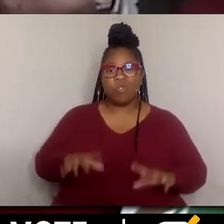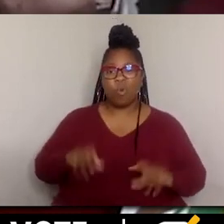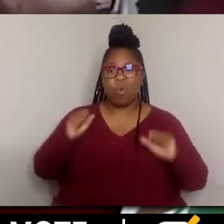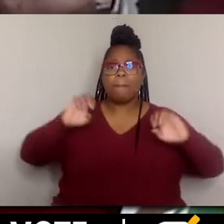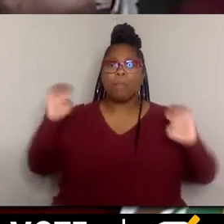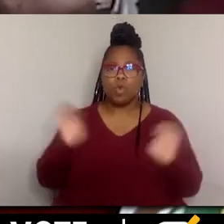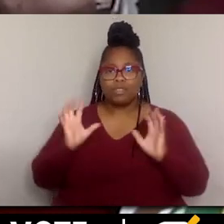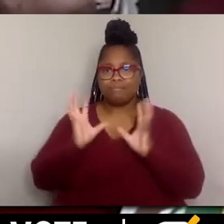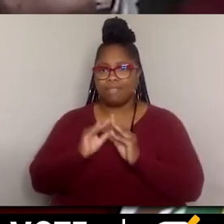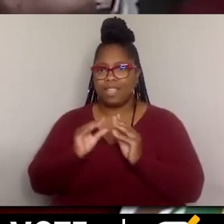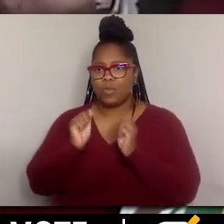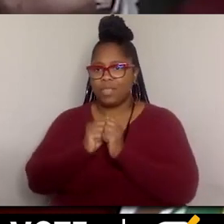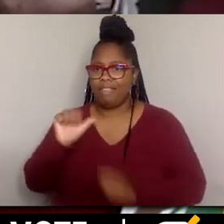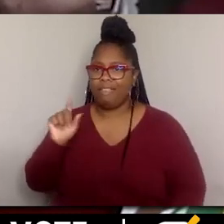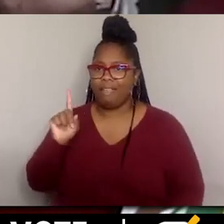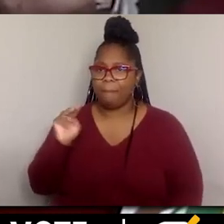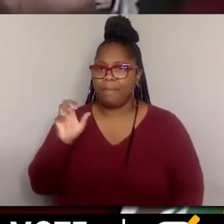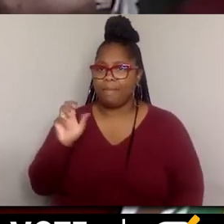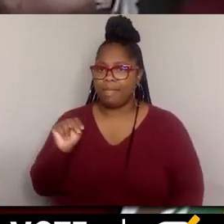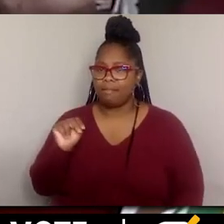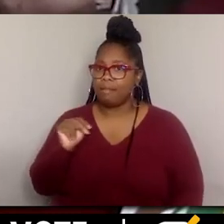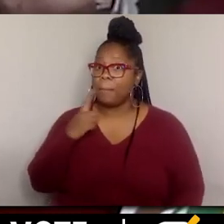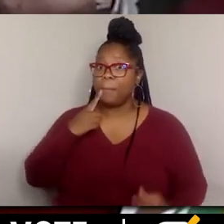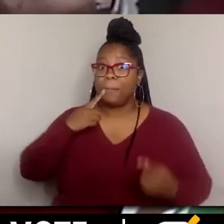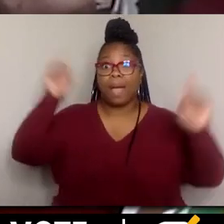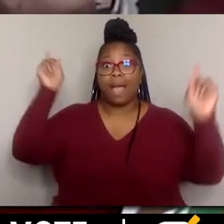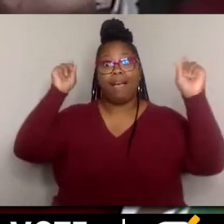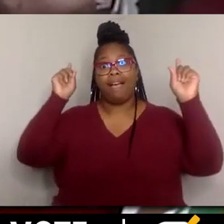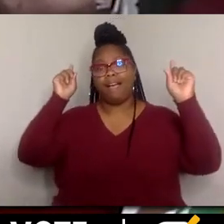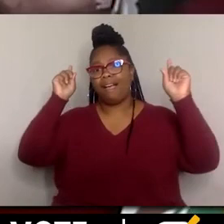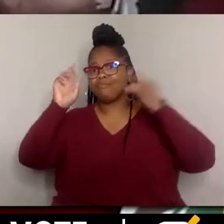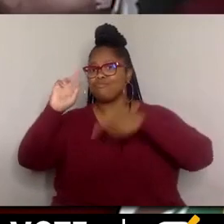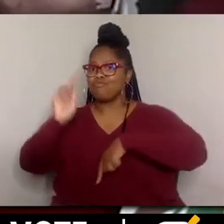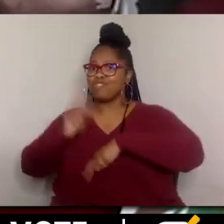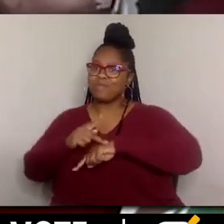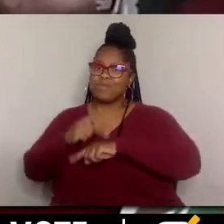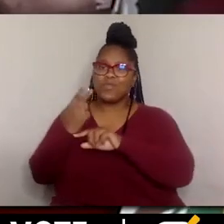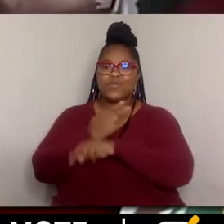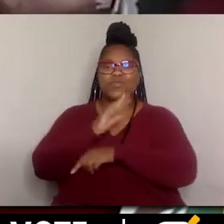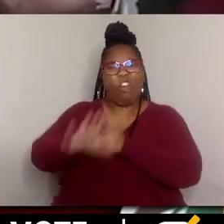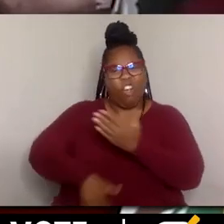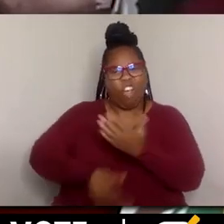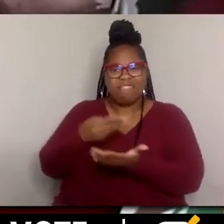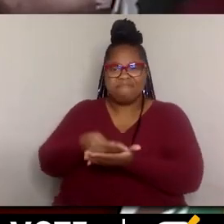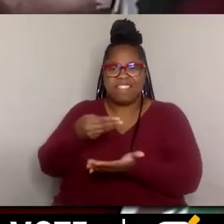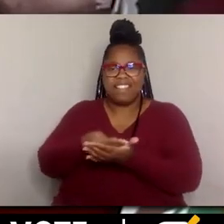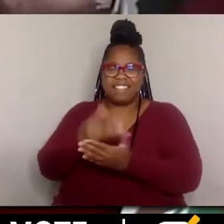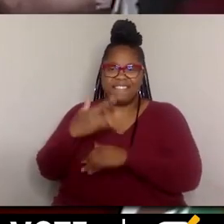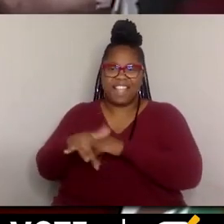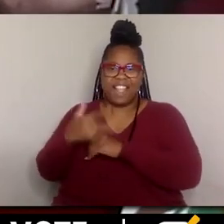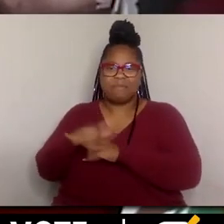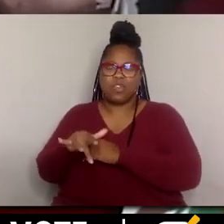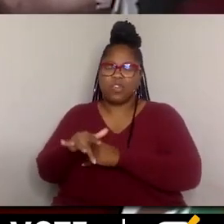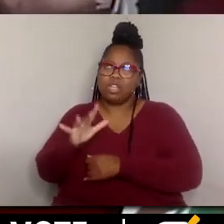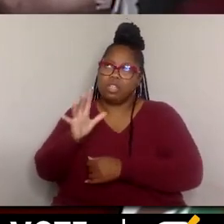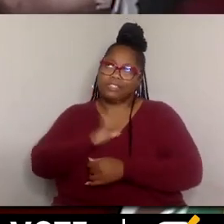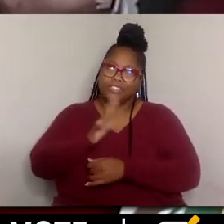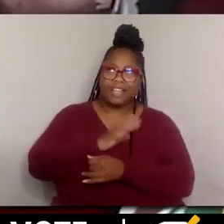administration. They ultimately got the principal to use all available funds to keep both classes